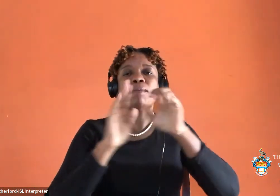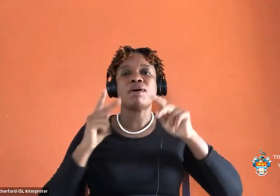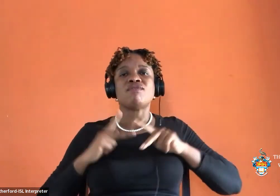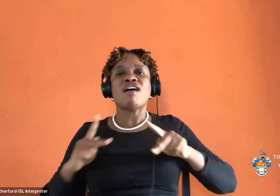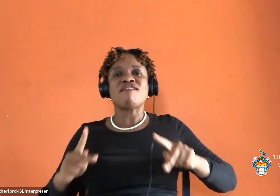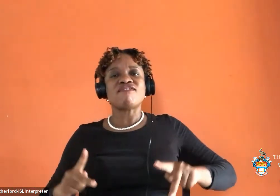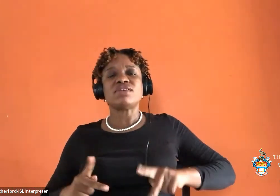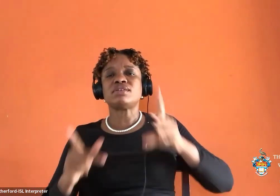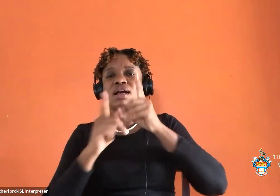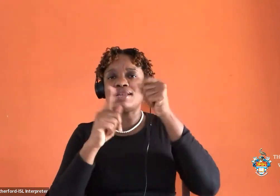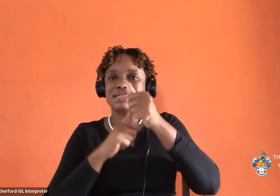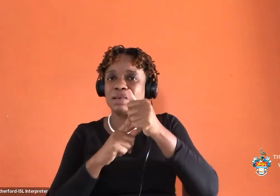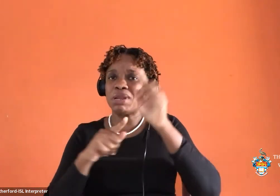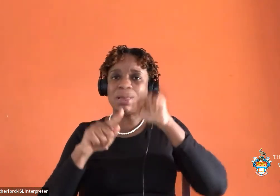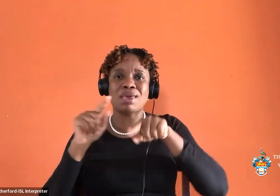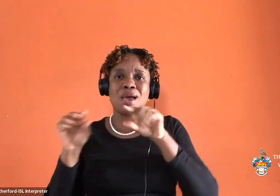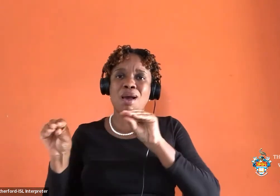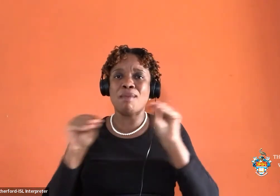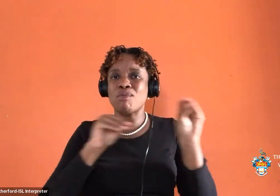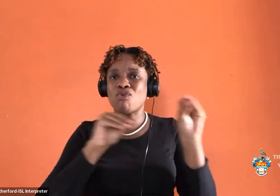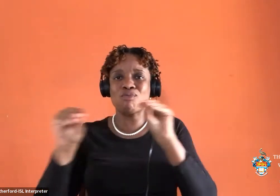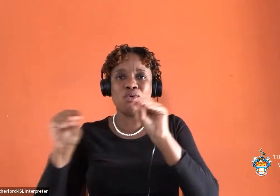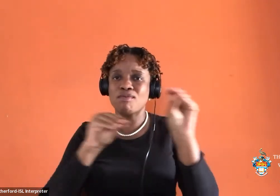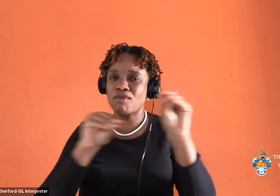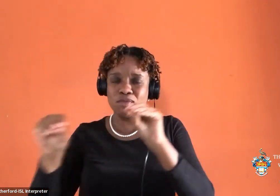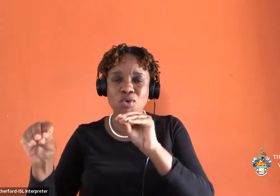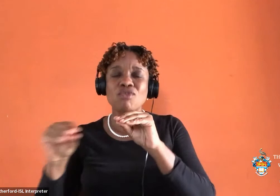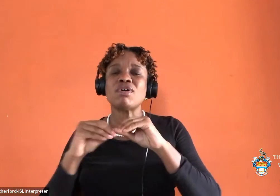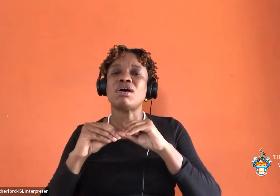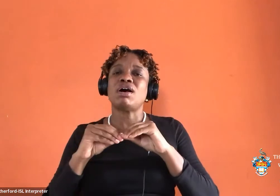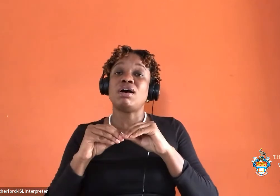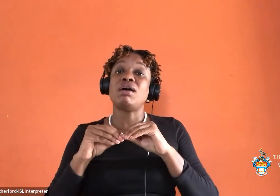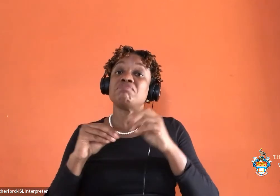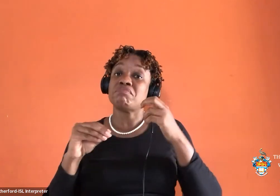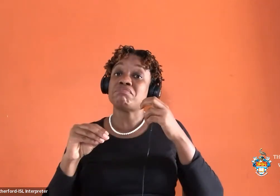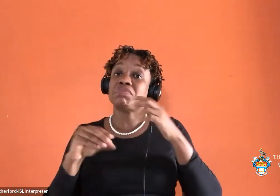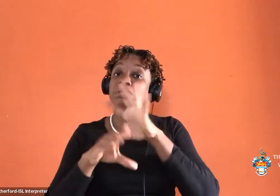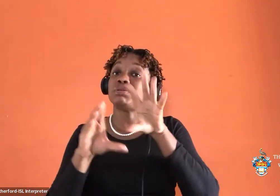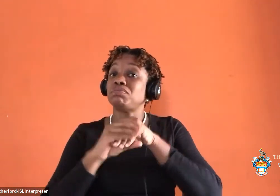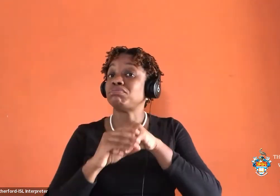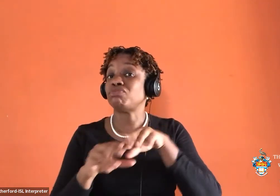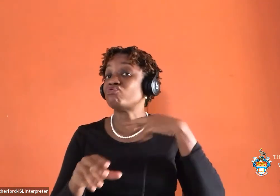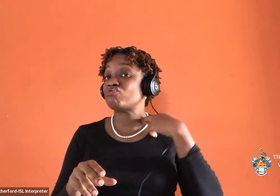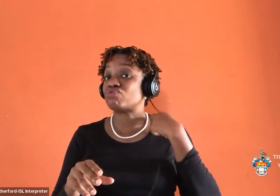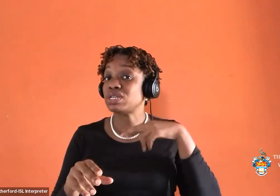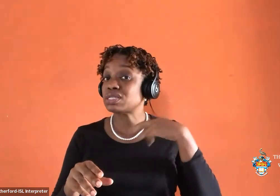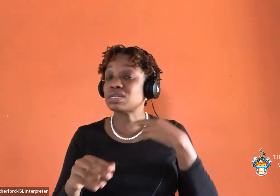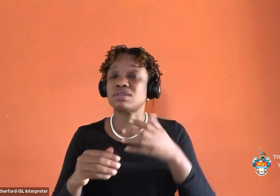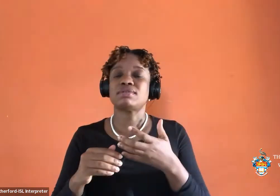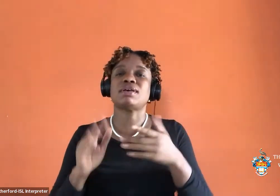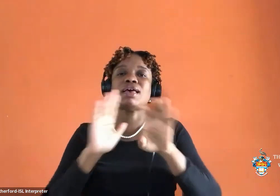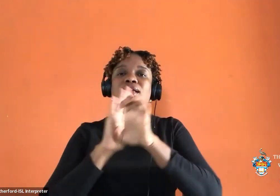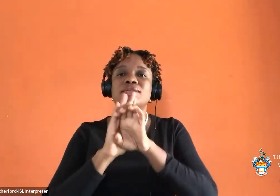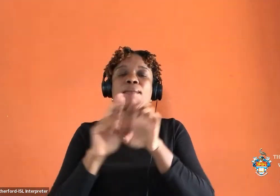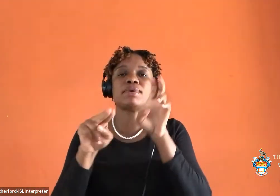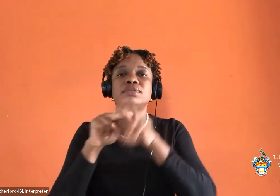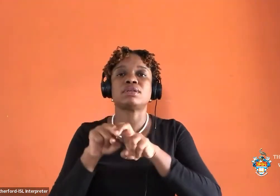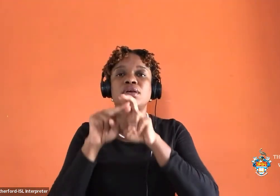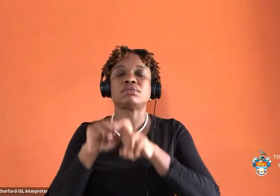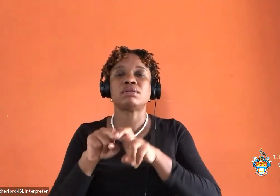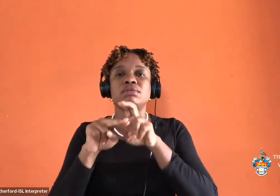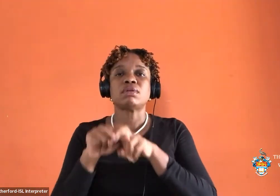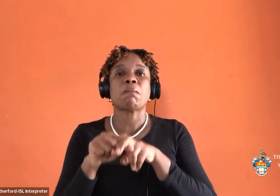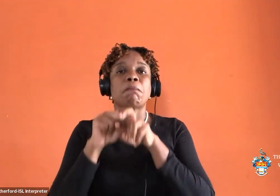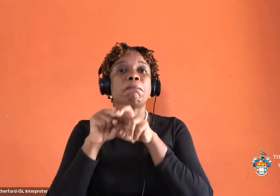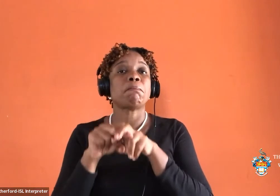to move about, and there are some risk factors that they are exposed to, for example, having a